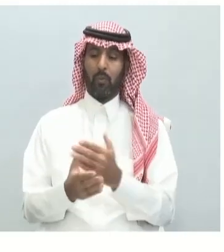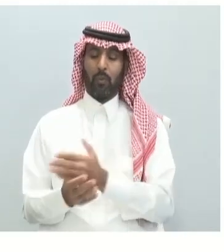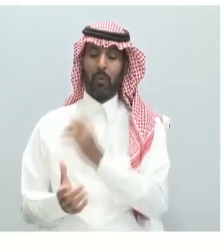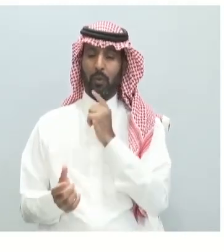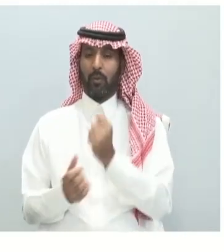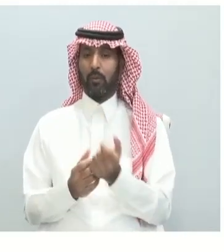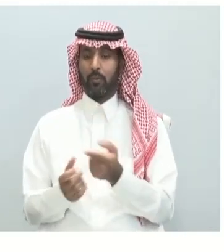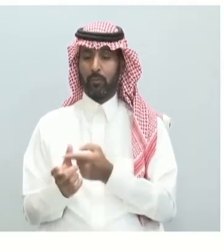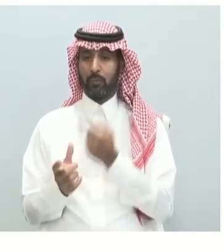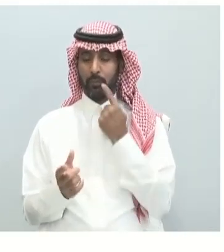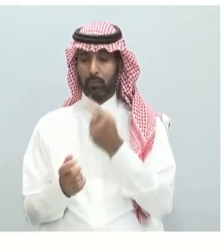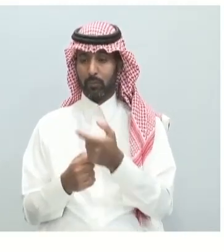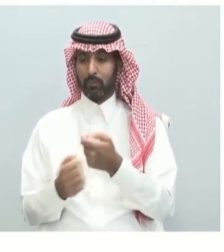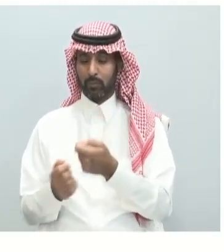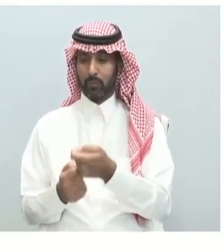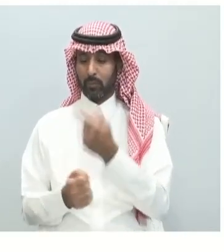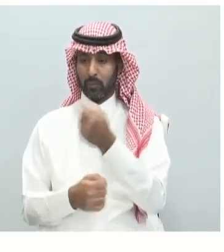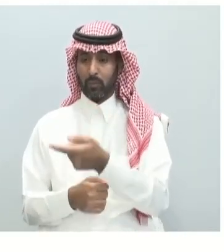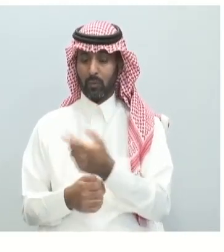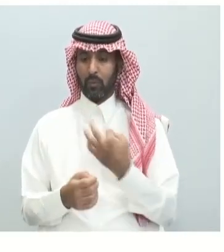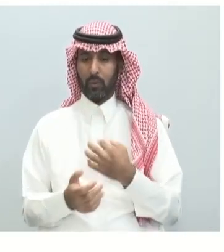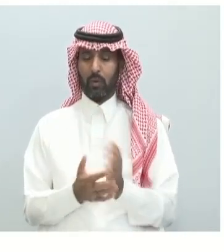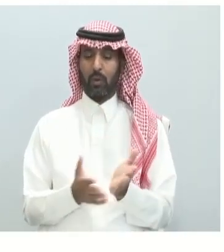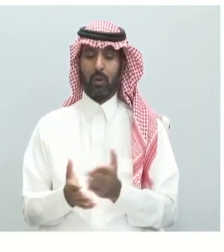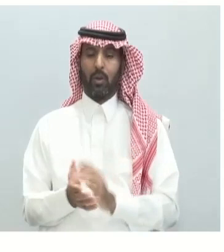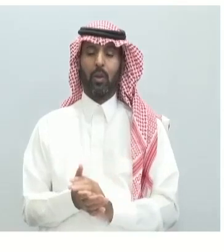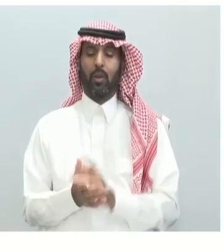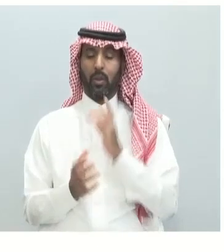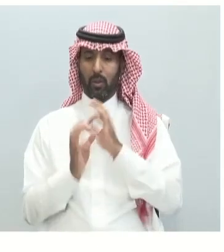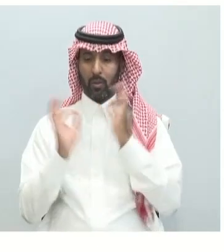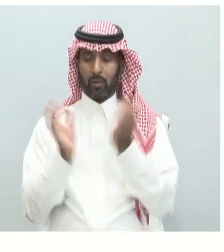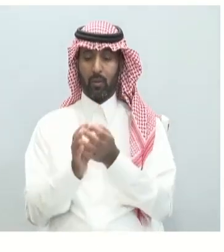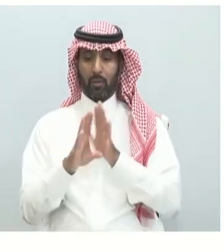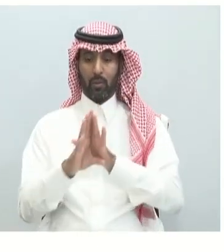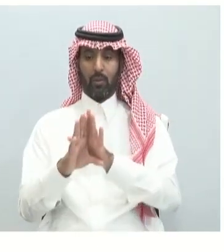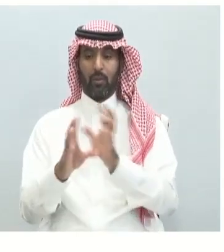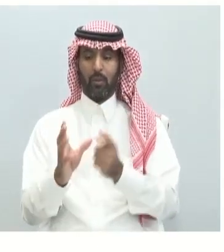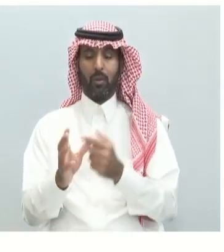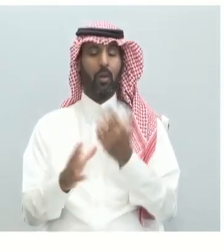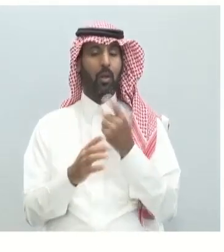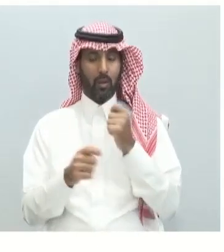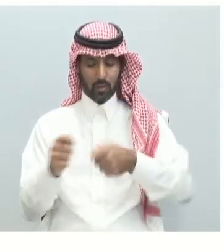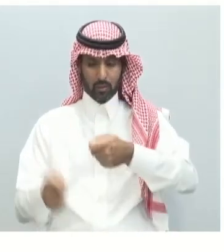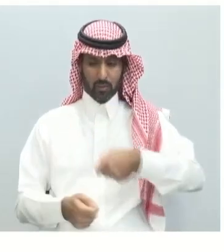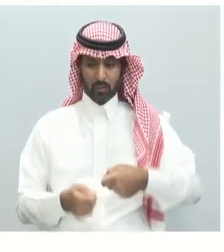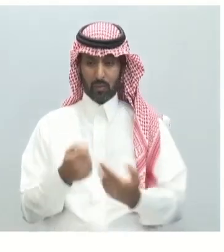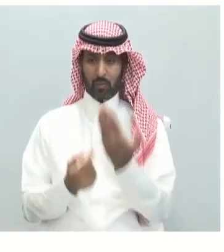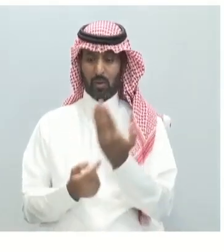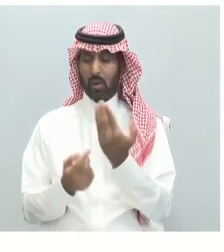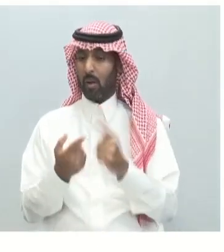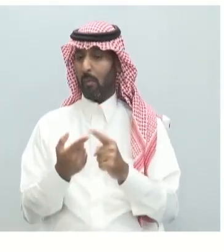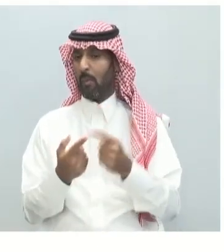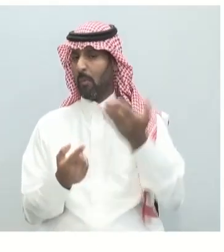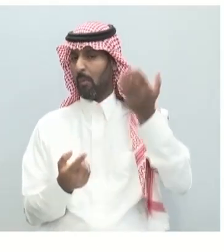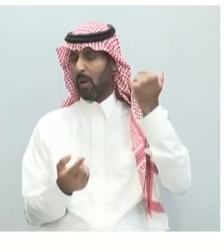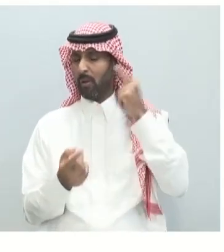farmers and the consumers sharing benefits and risks. Community-supported agriculture began in the early 1960s in